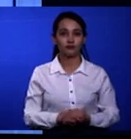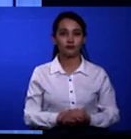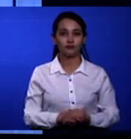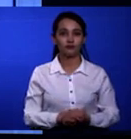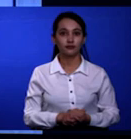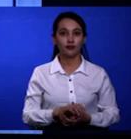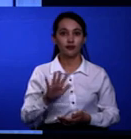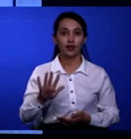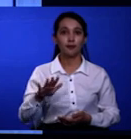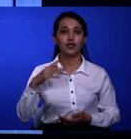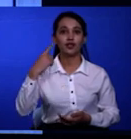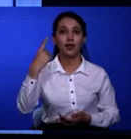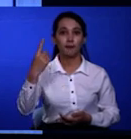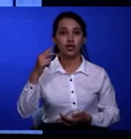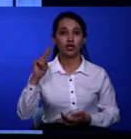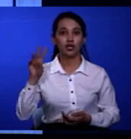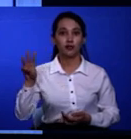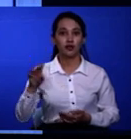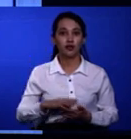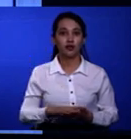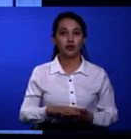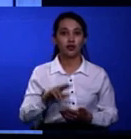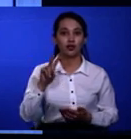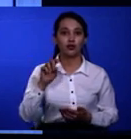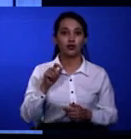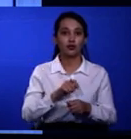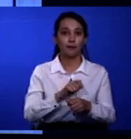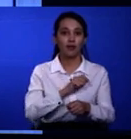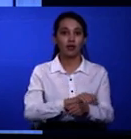5 dan 1 kilometr, demak 200 metr.